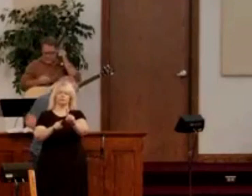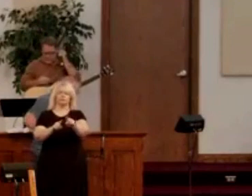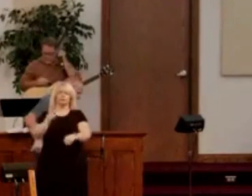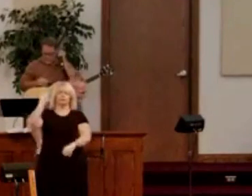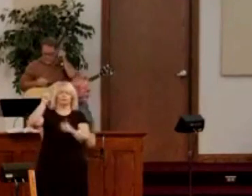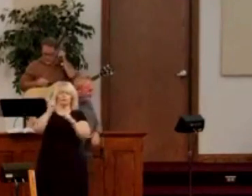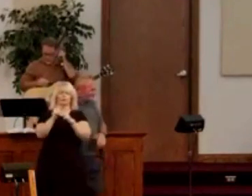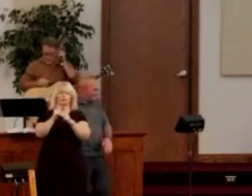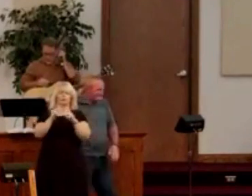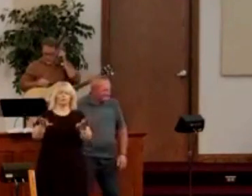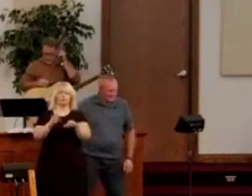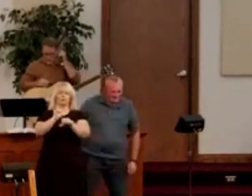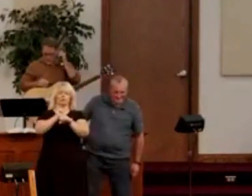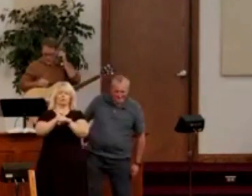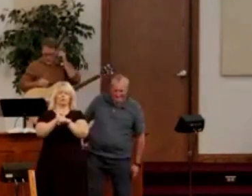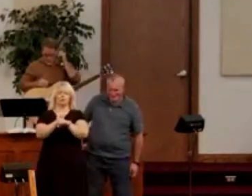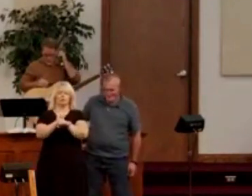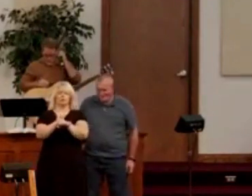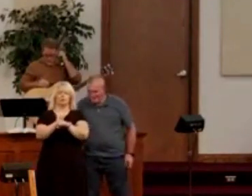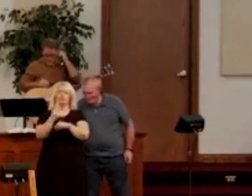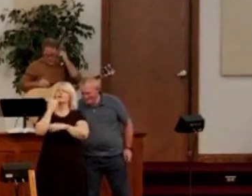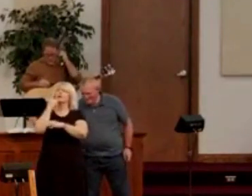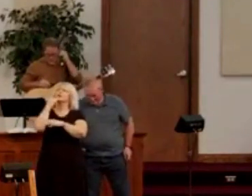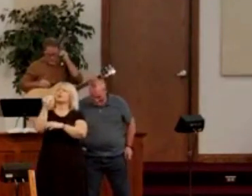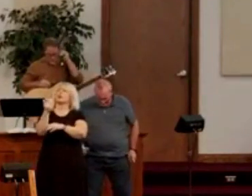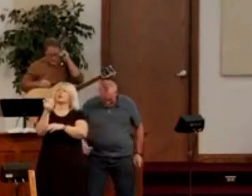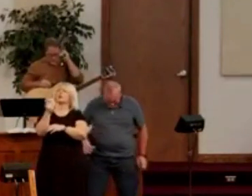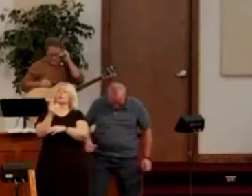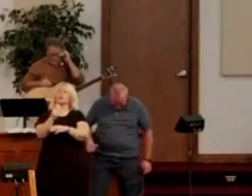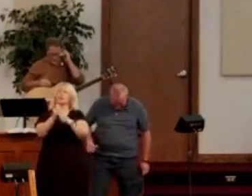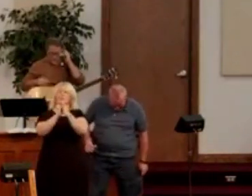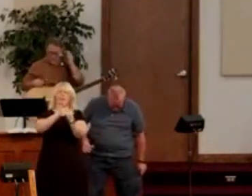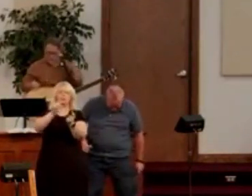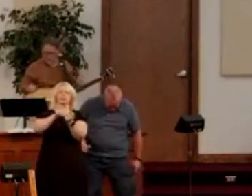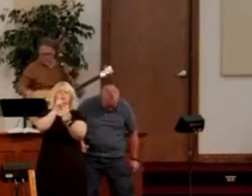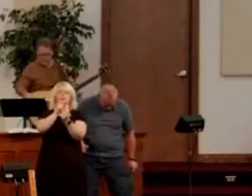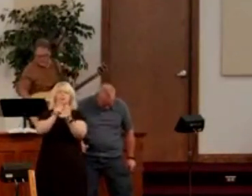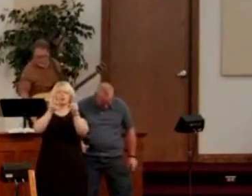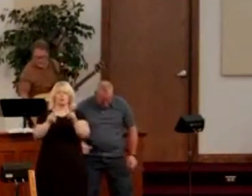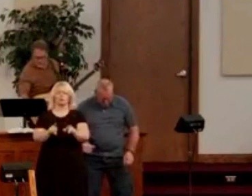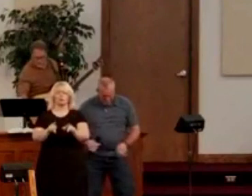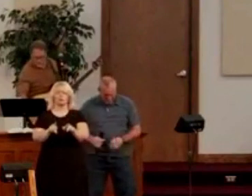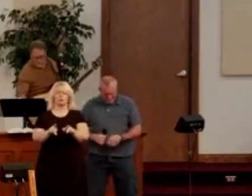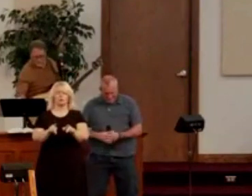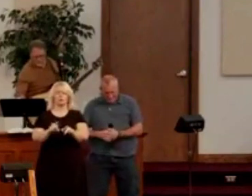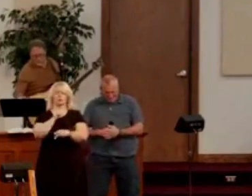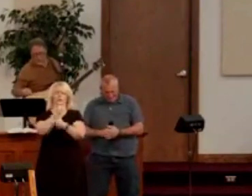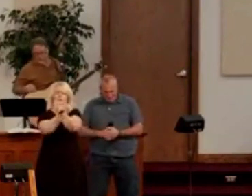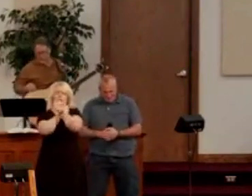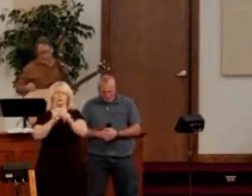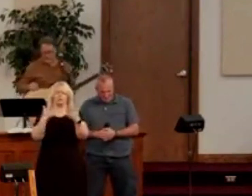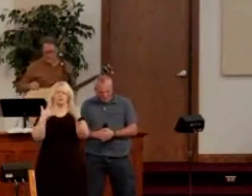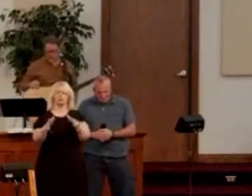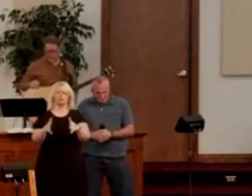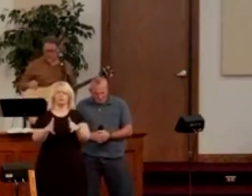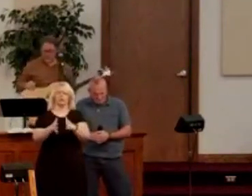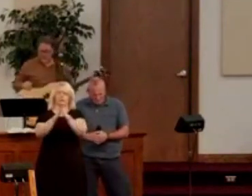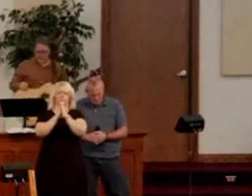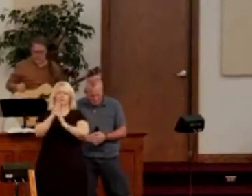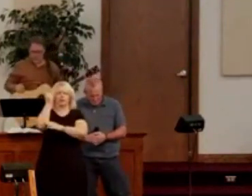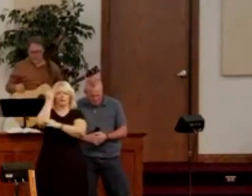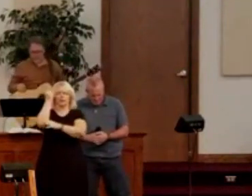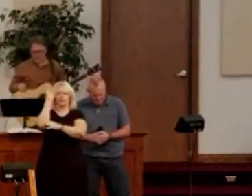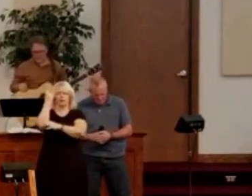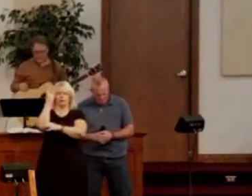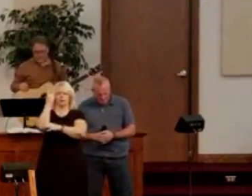word does the work. So thank you for that, and I pray specifically for anyone who's here or online who's not a Christian. I pray that they understand this